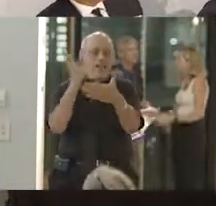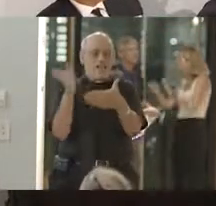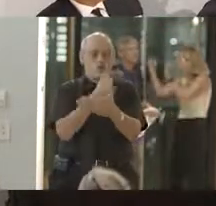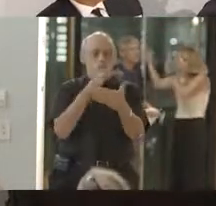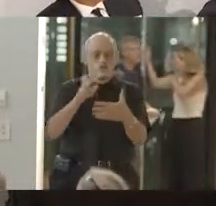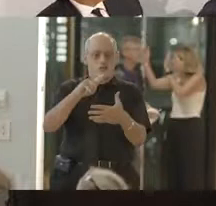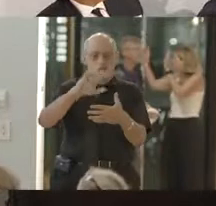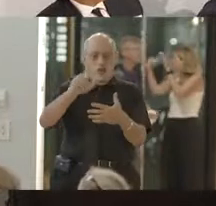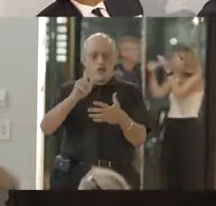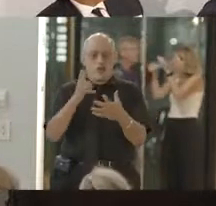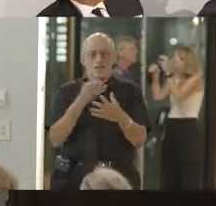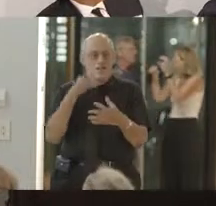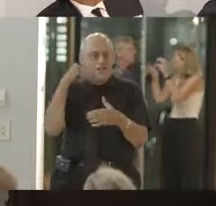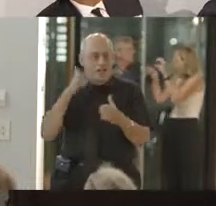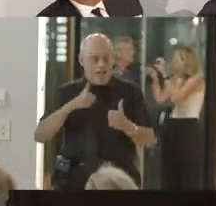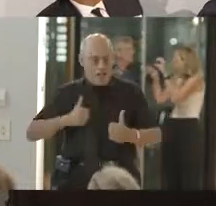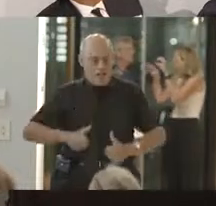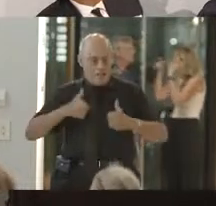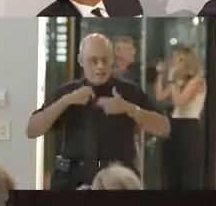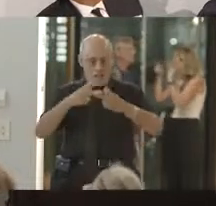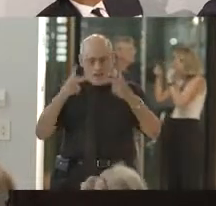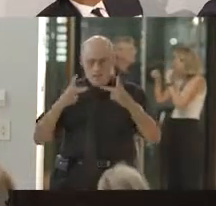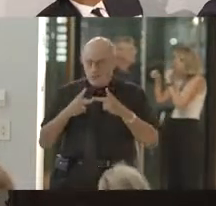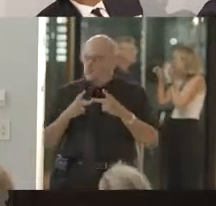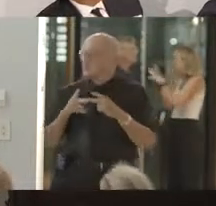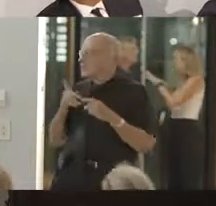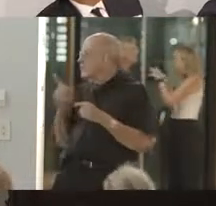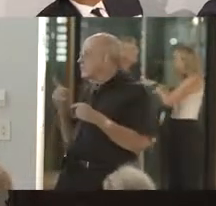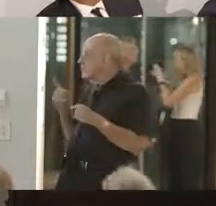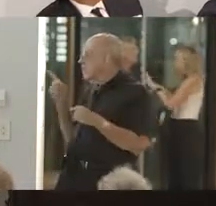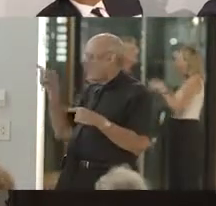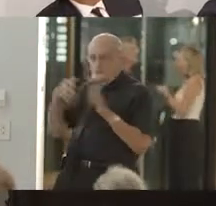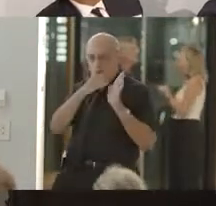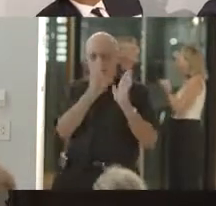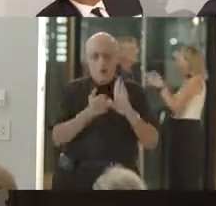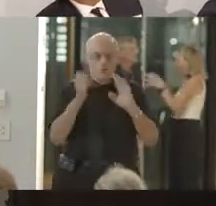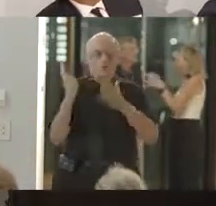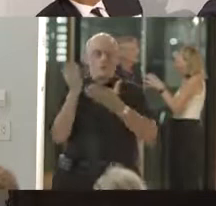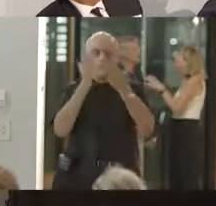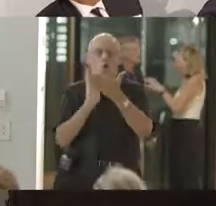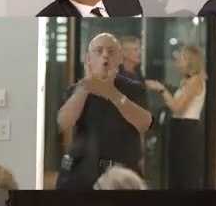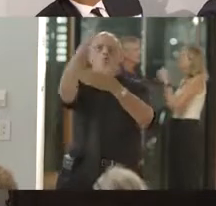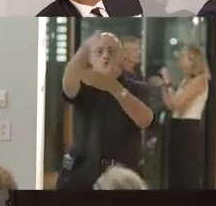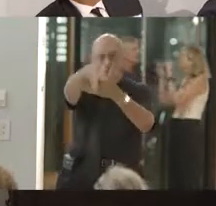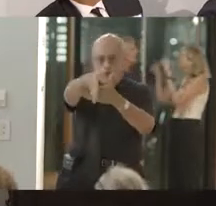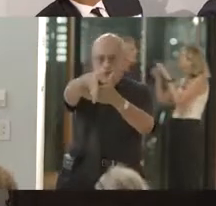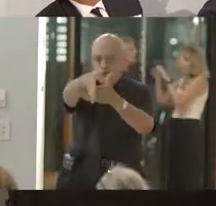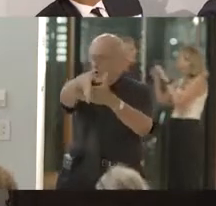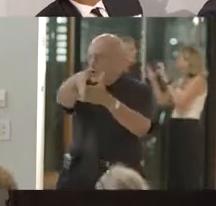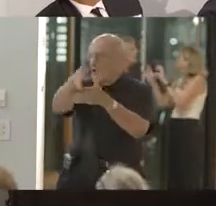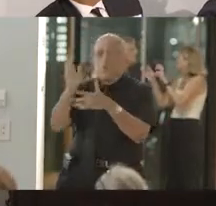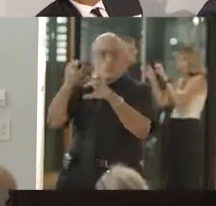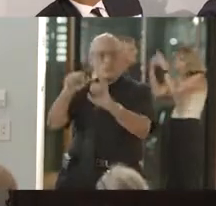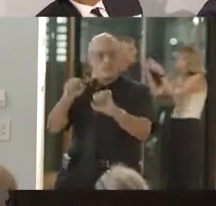So this would also be, that's the intent of this piece of art, right, is to kind of bring you up and over. So that would